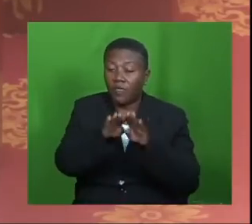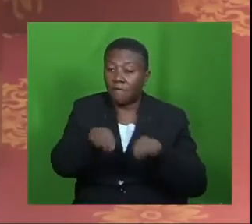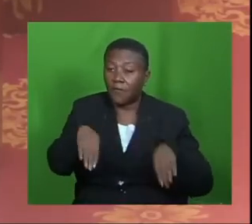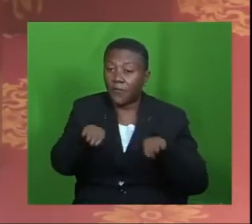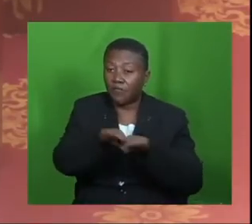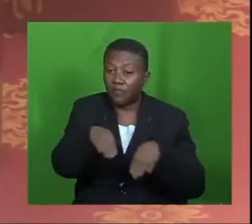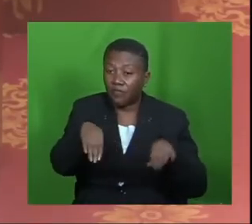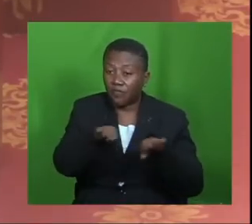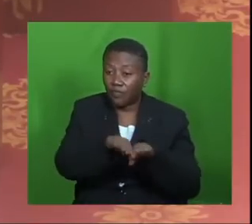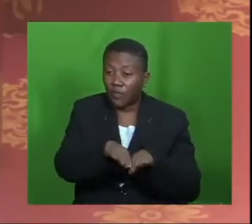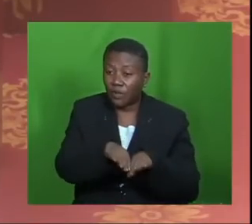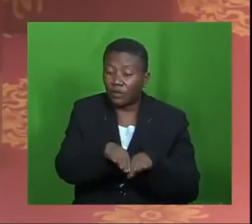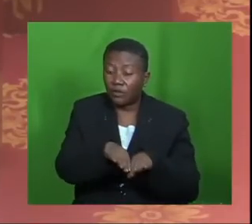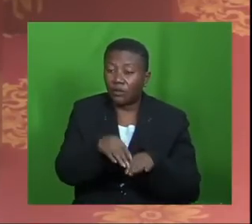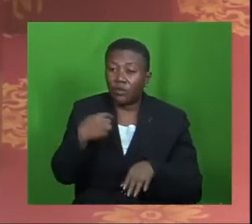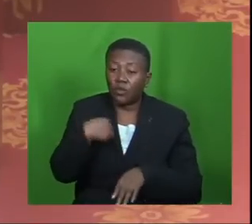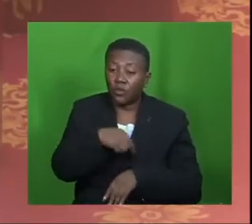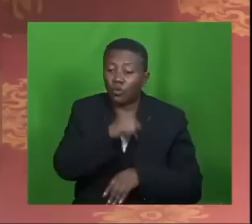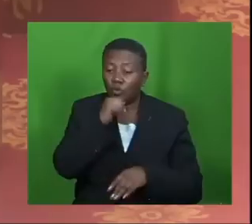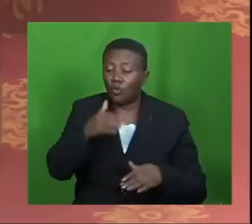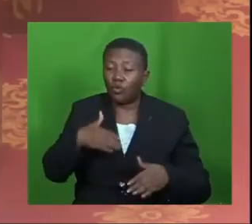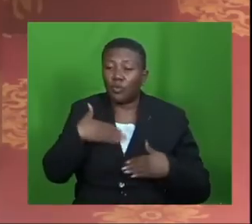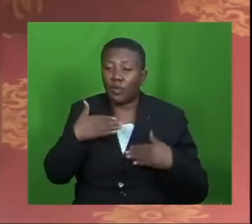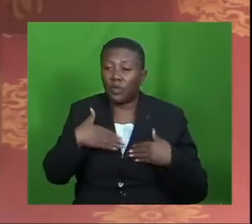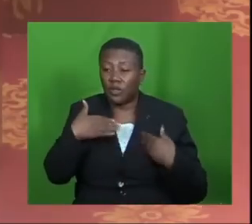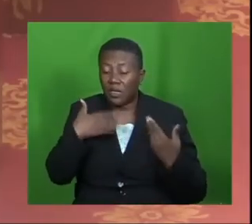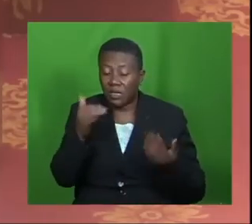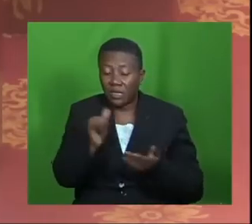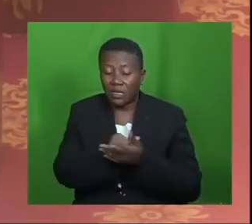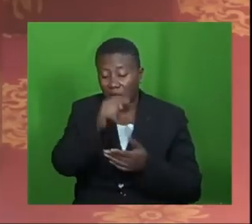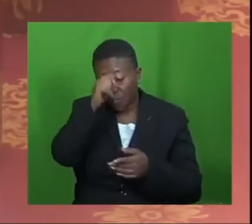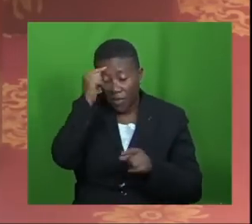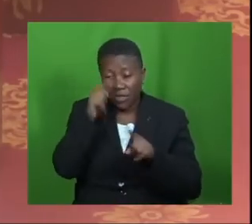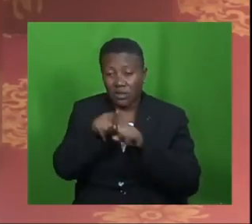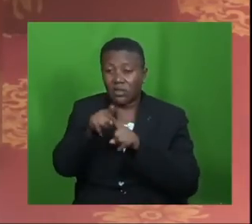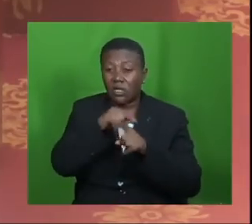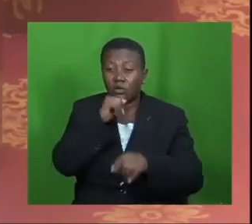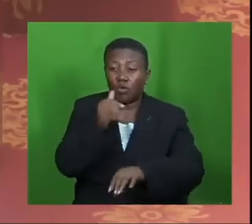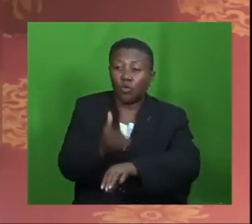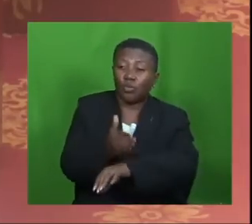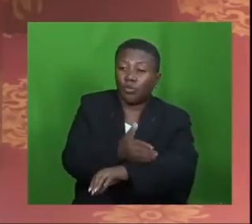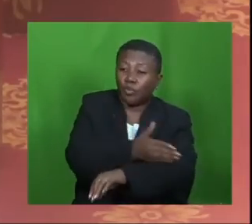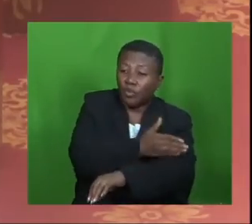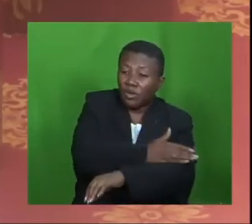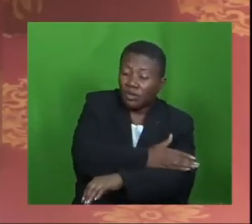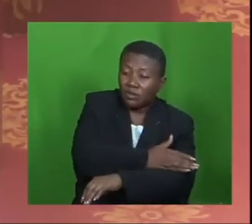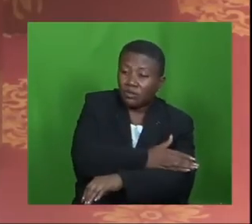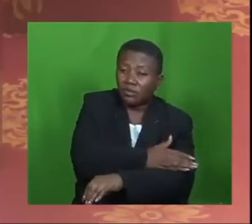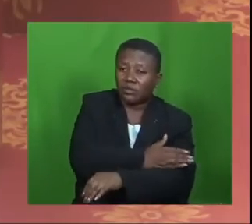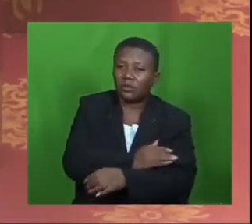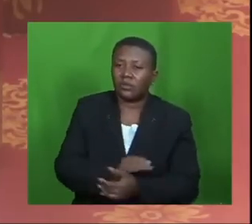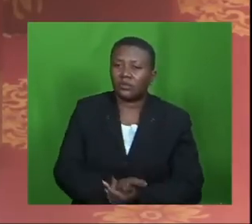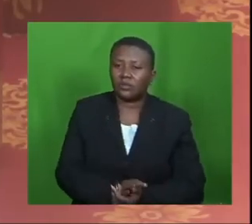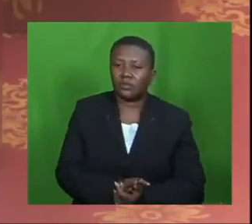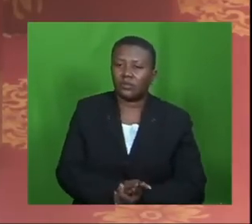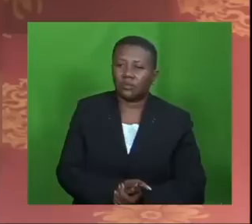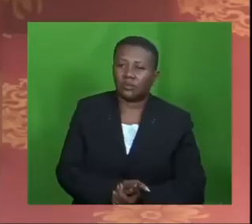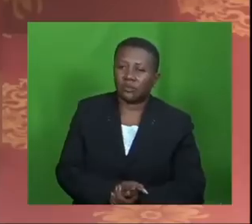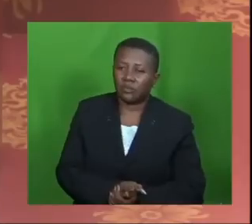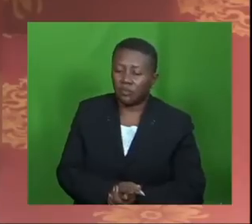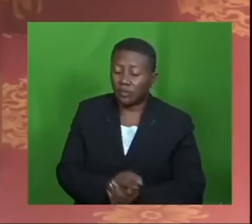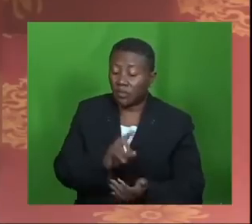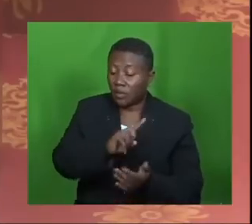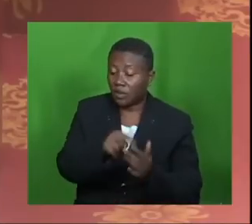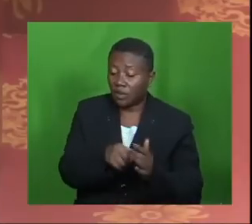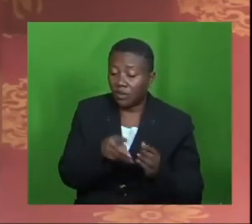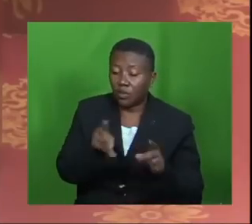very happy for the Blaster progress for us to pay the qualification bonus, these measures have also saved